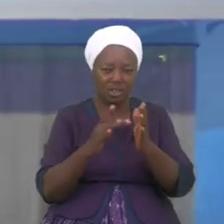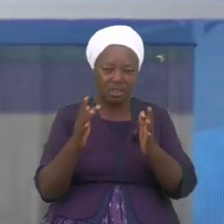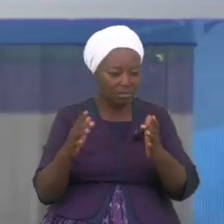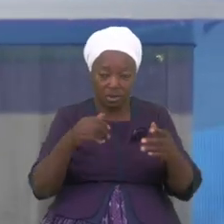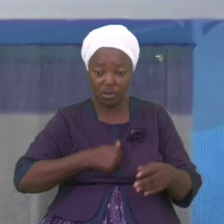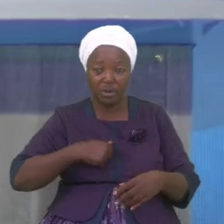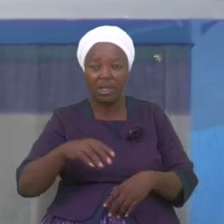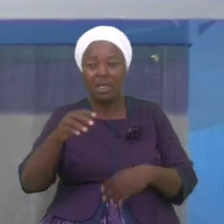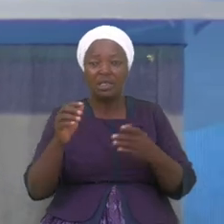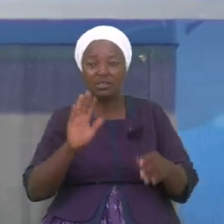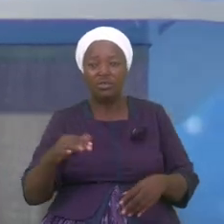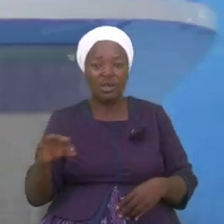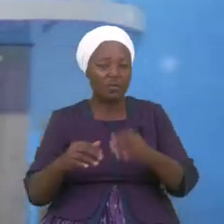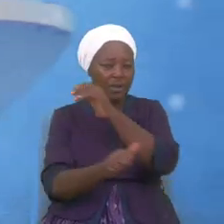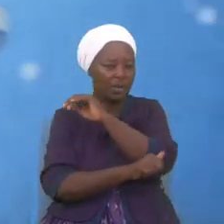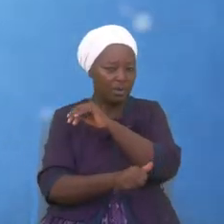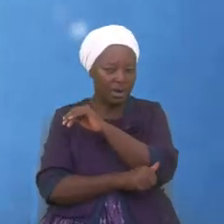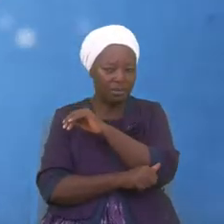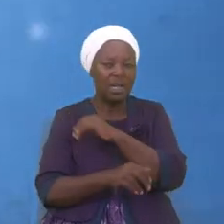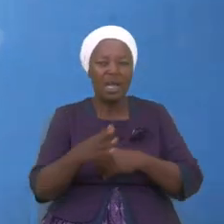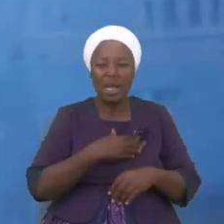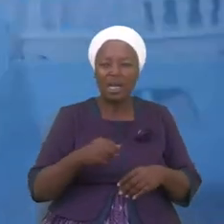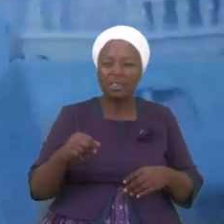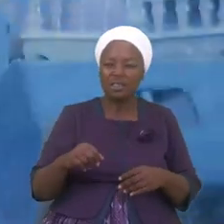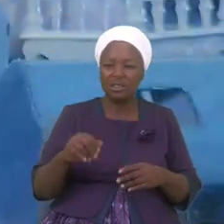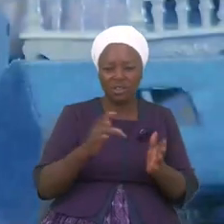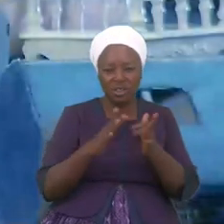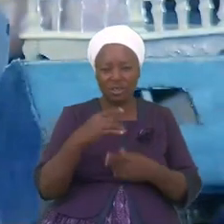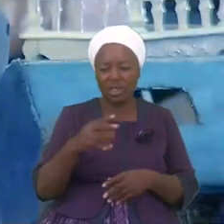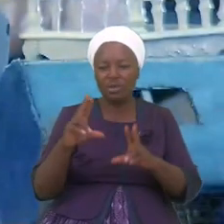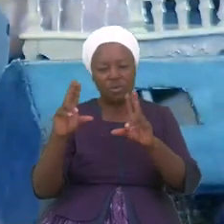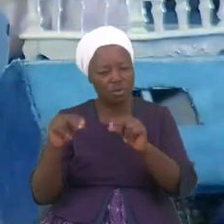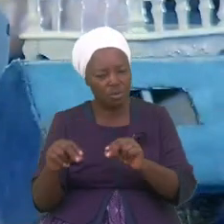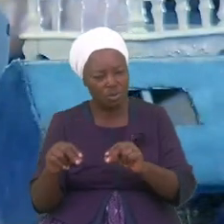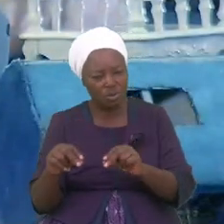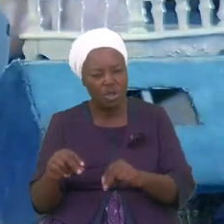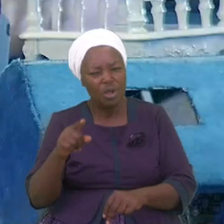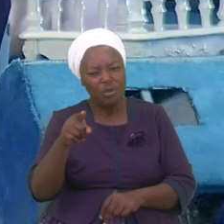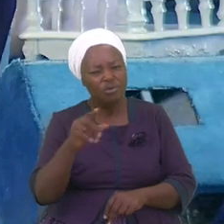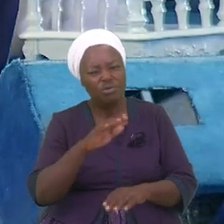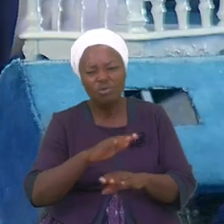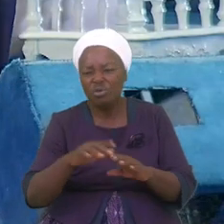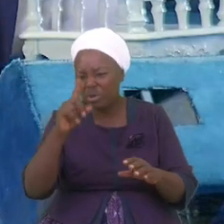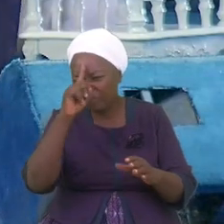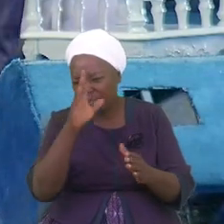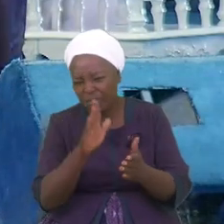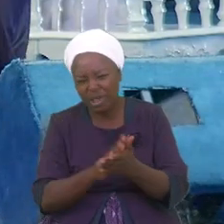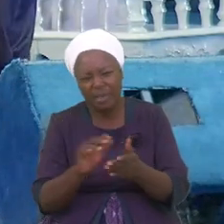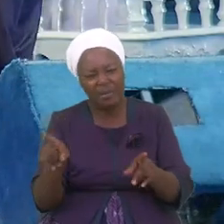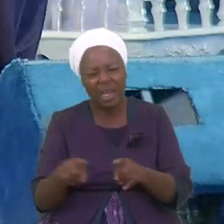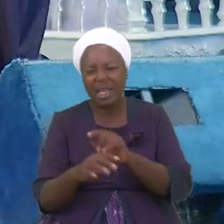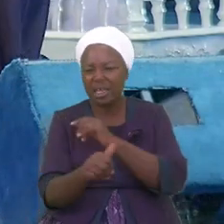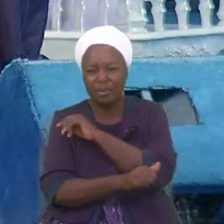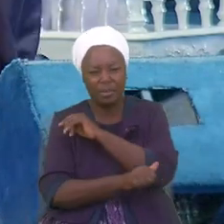no. Abraham, you don't act like Abraham. You don't believe like Abraham. You